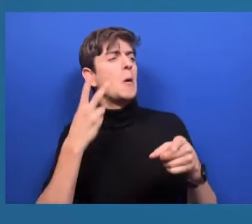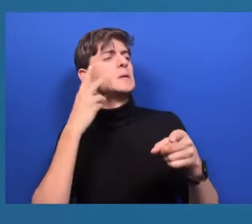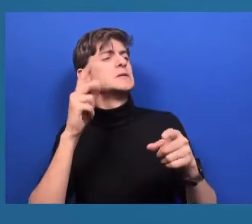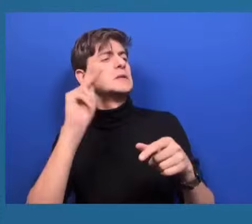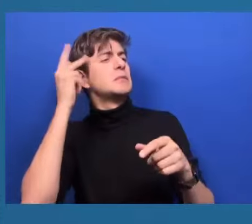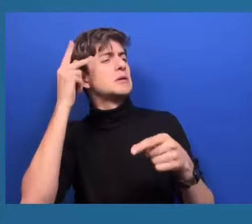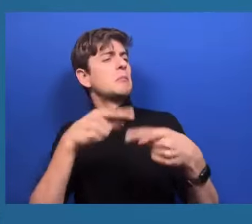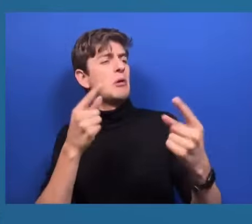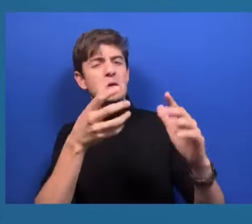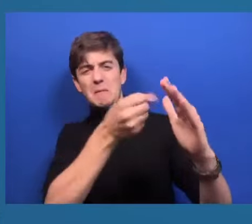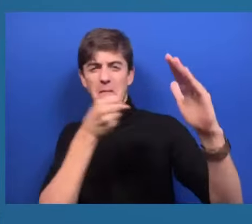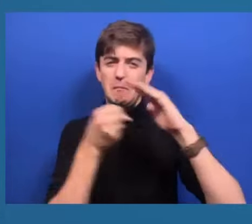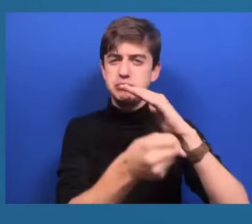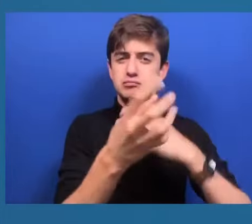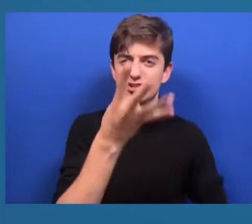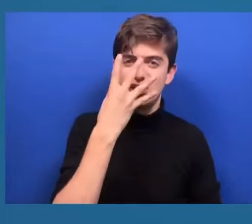opponents?